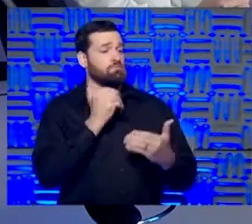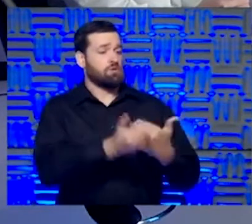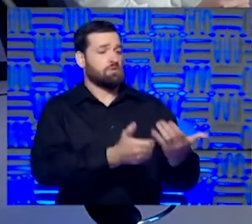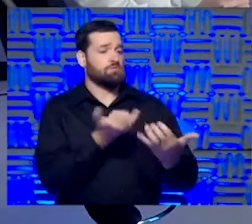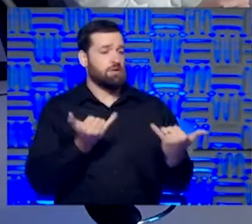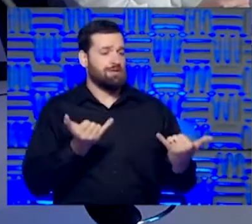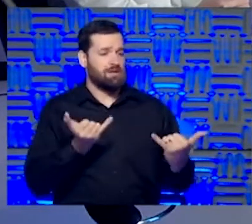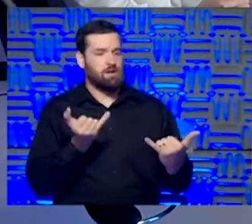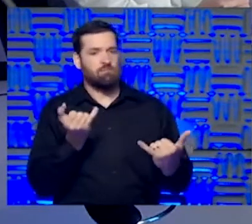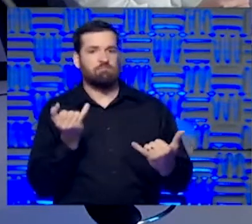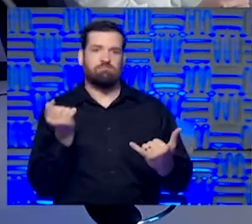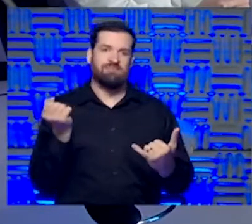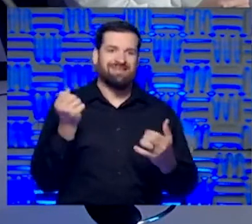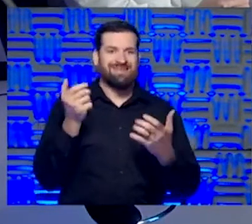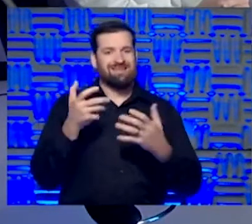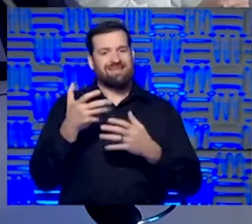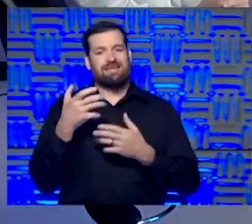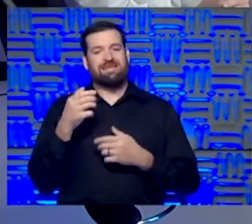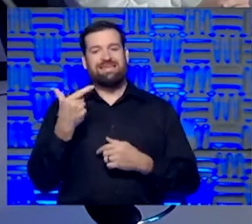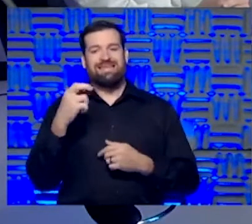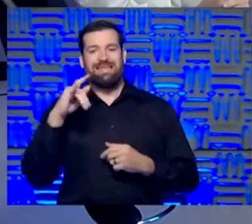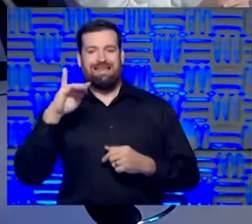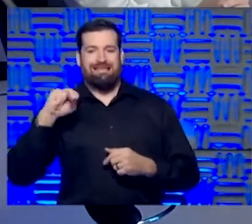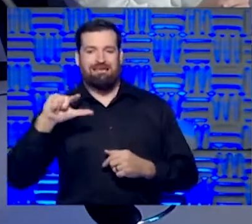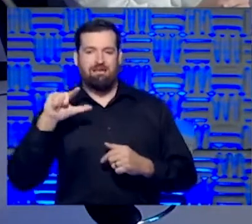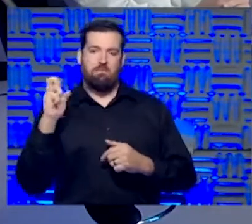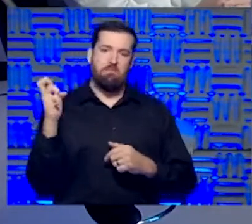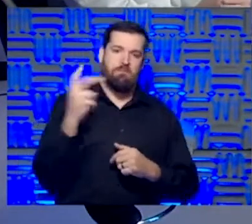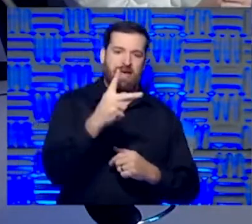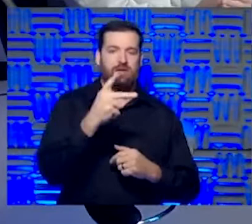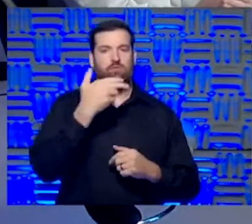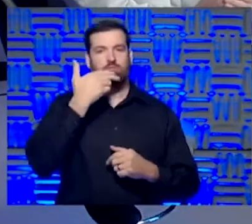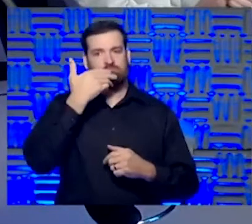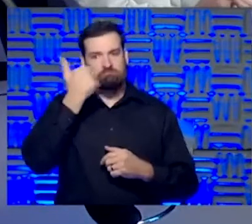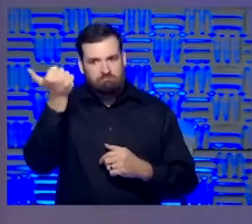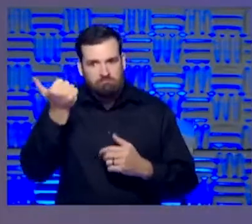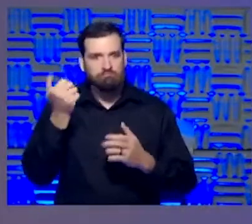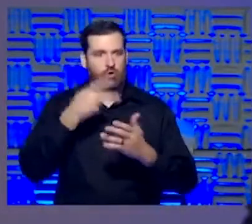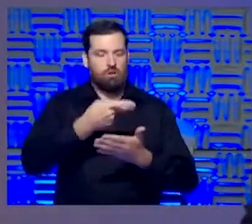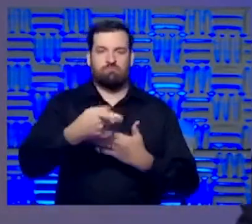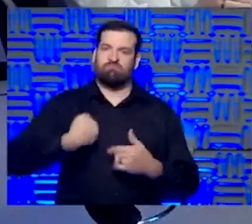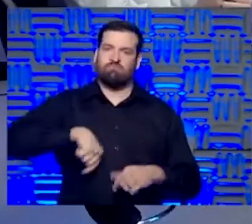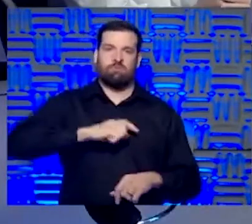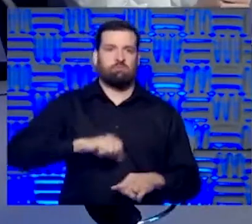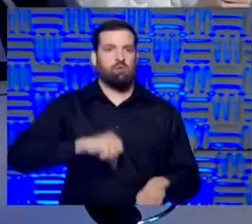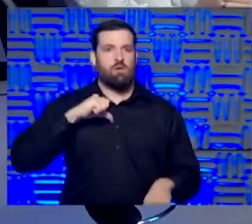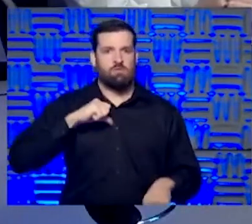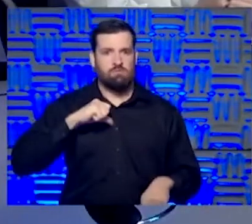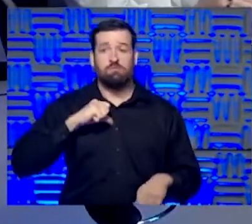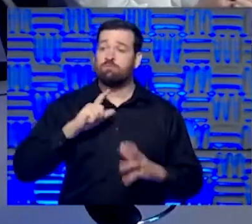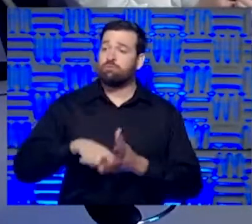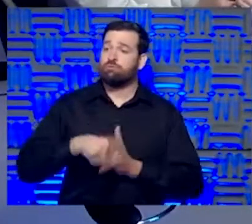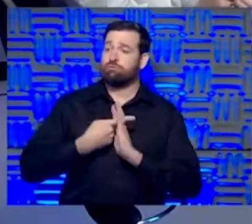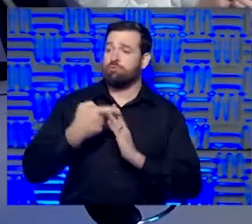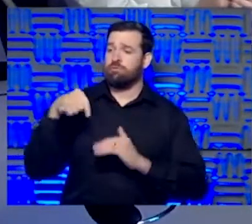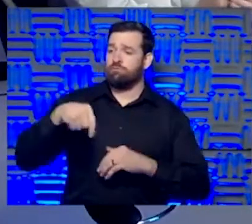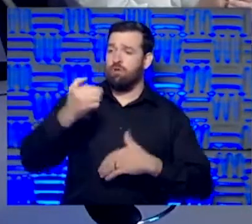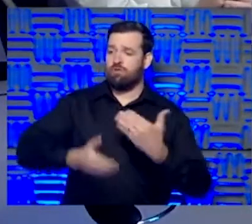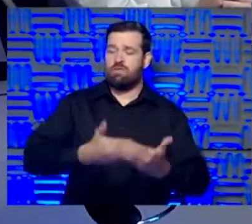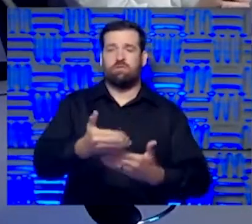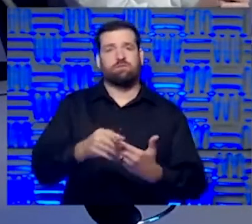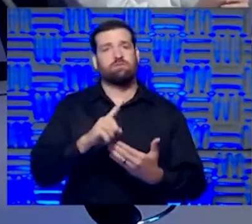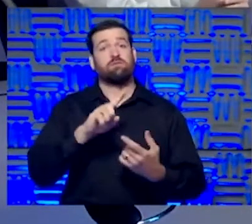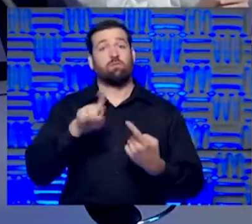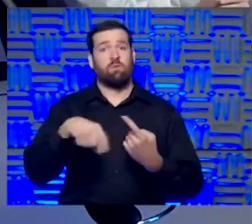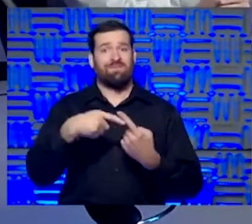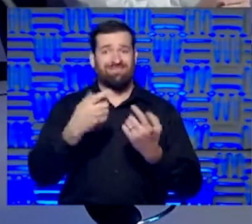Getting Back to Getting Better program. And so this was something I've been really proud of. We started this process essentially when everything